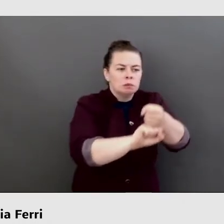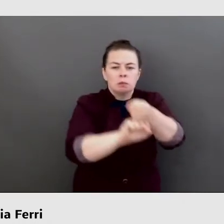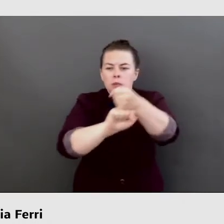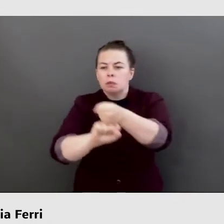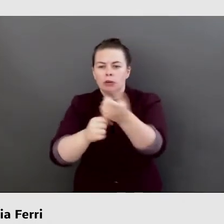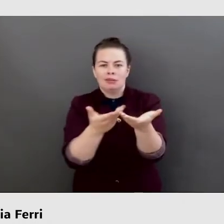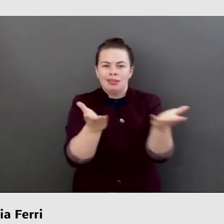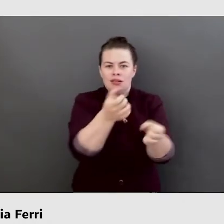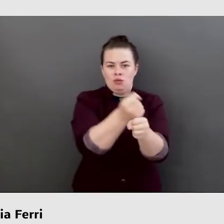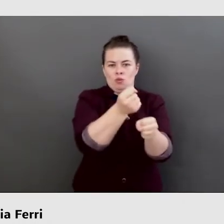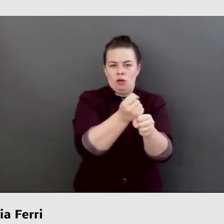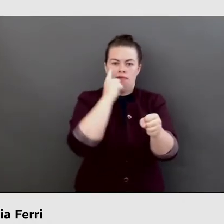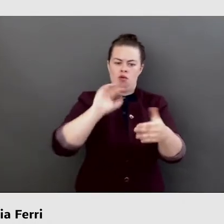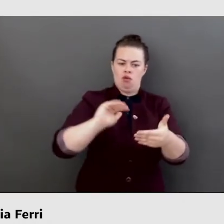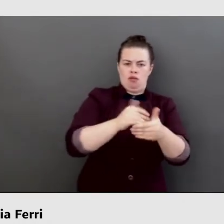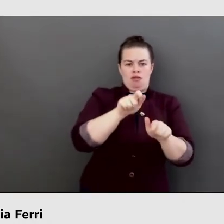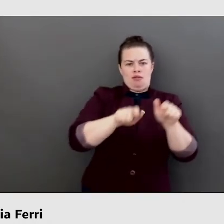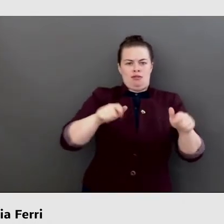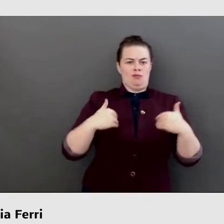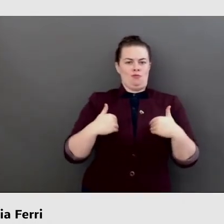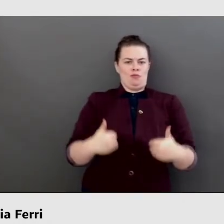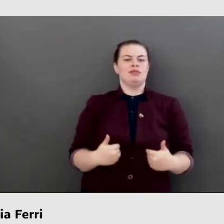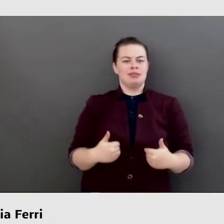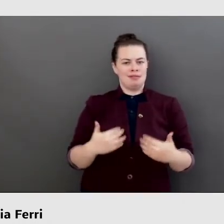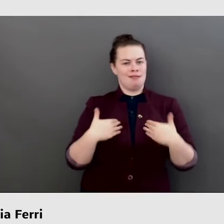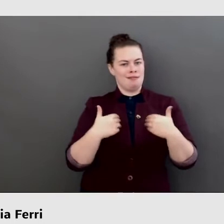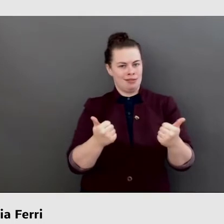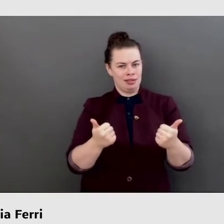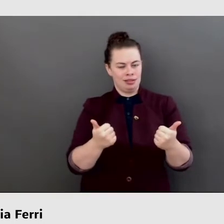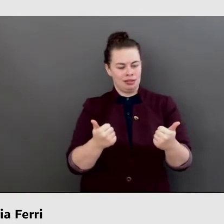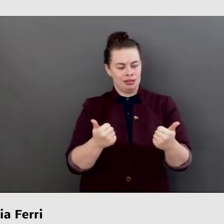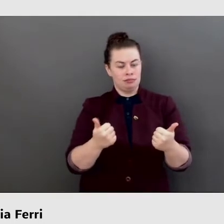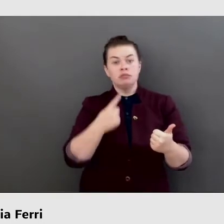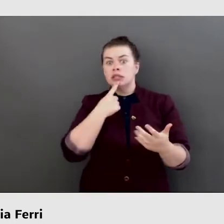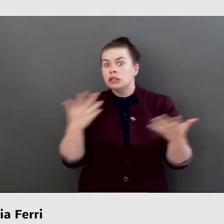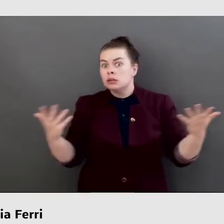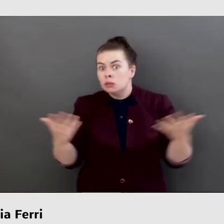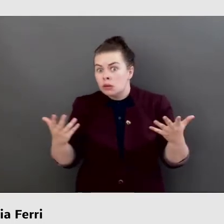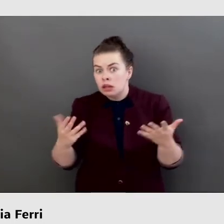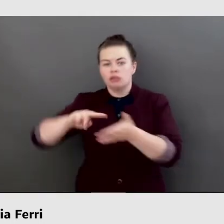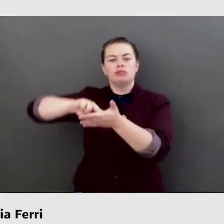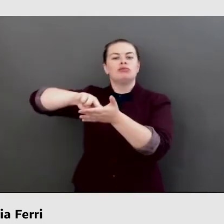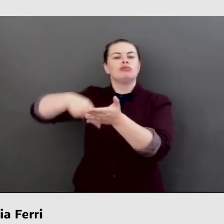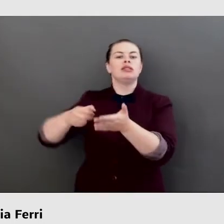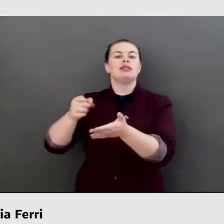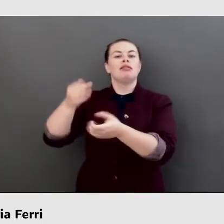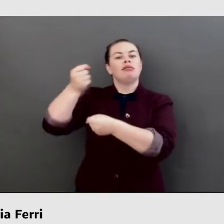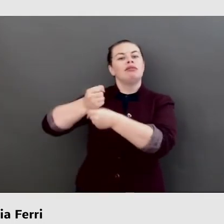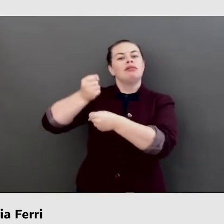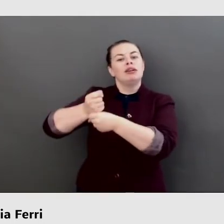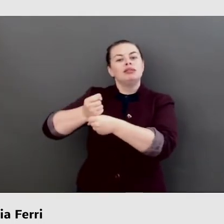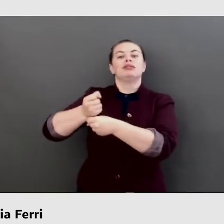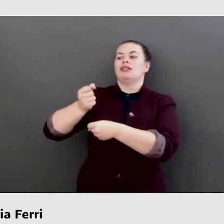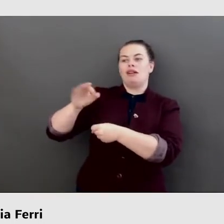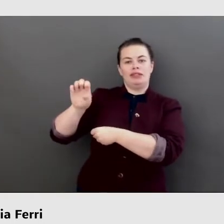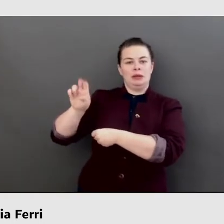to the protection and improvement of human health. This is established by Article 6 of the Treaty on the Functioning of the European